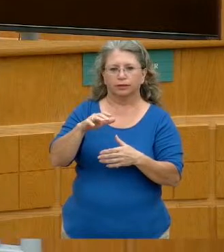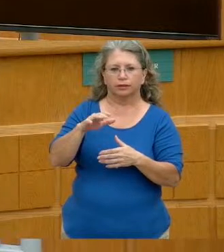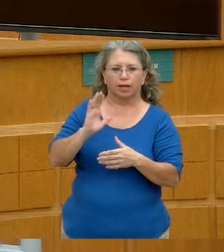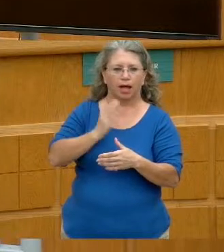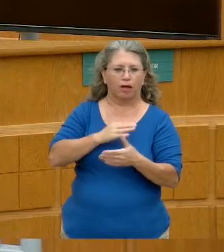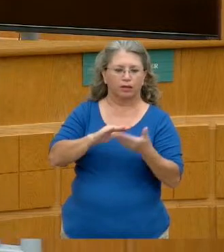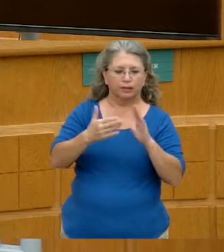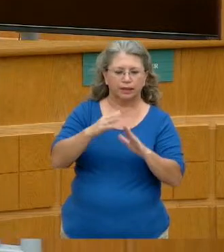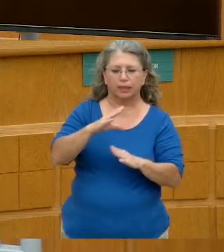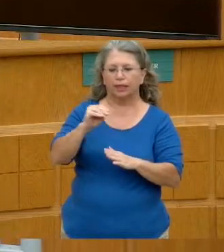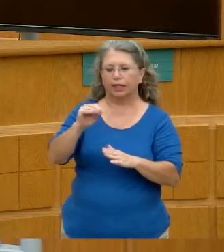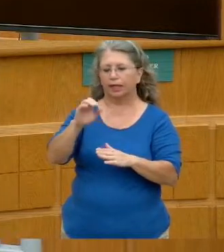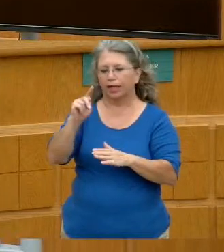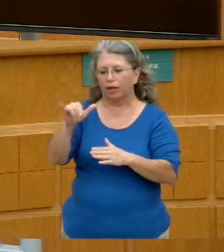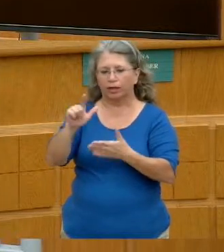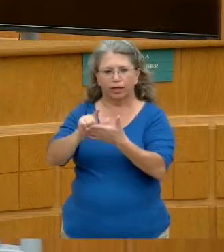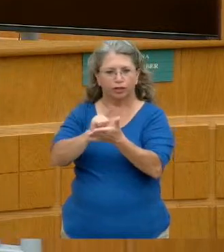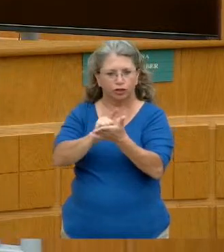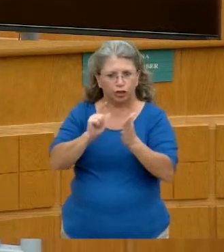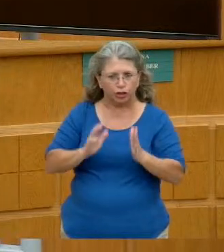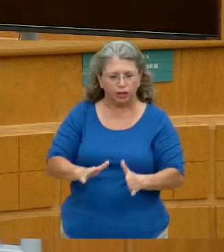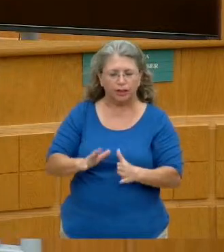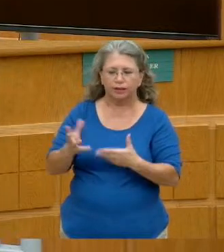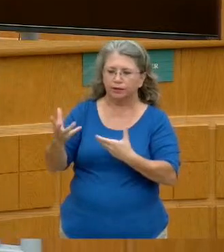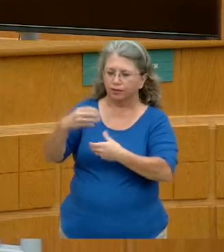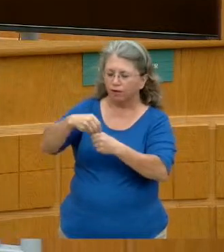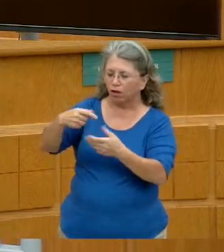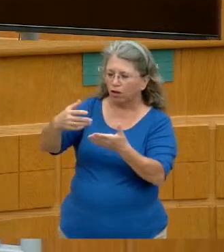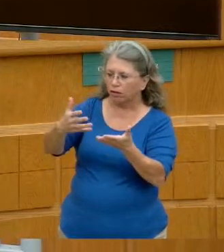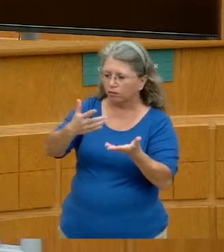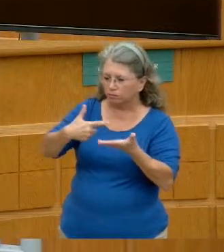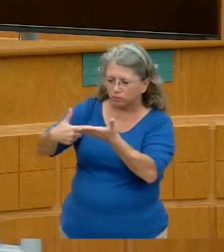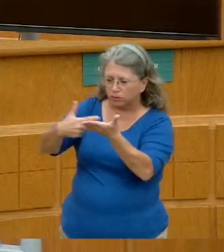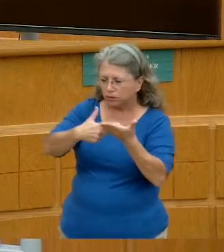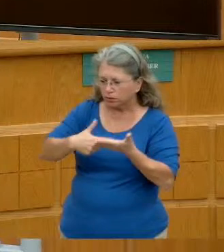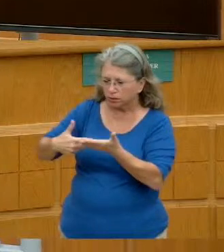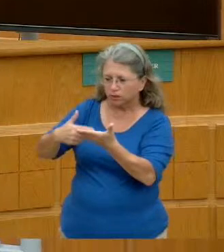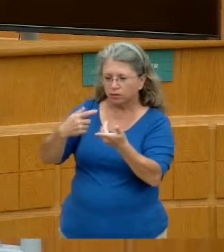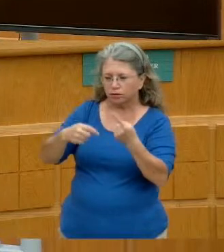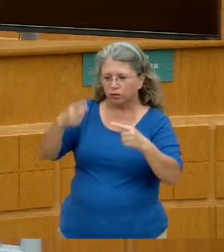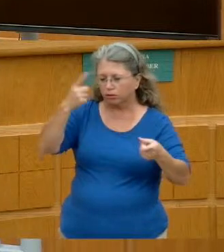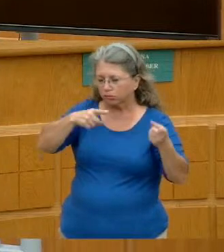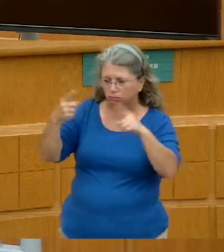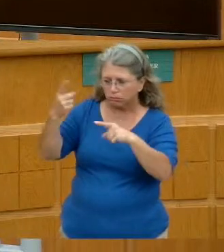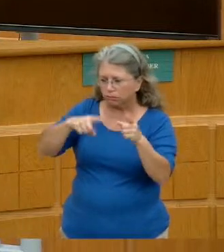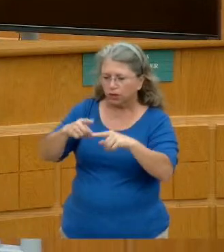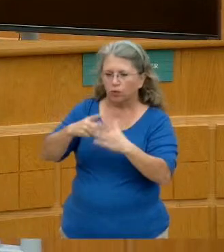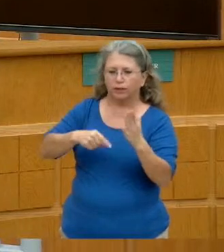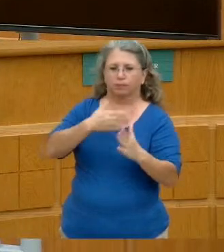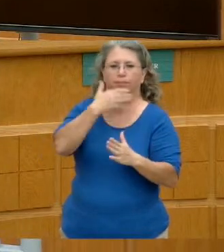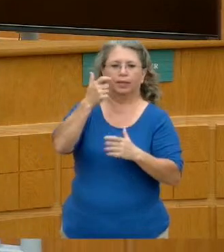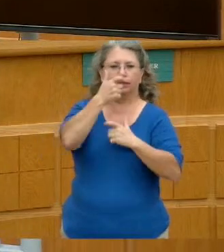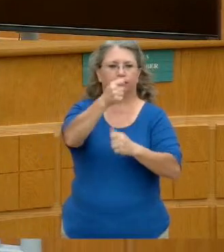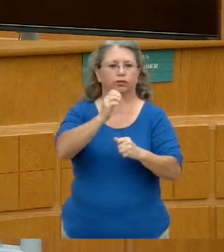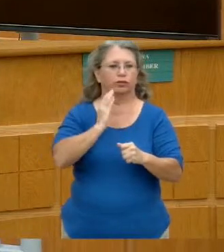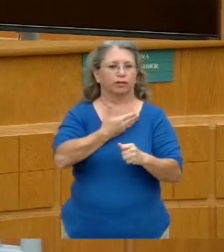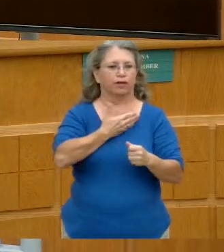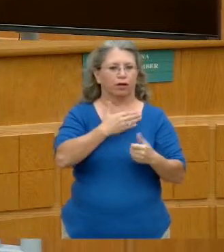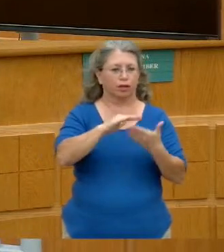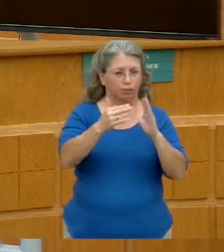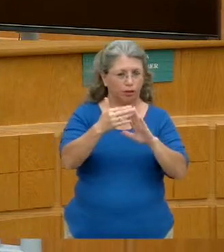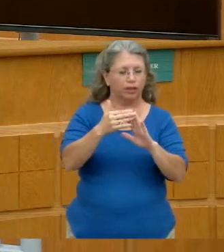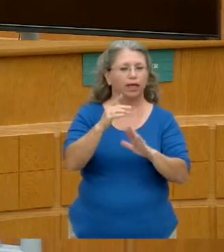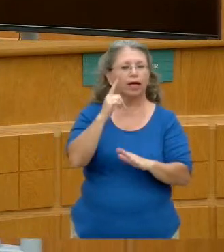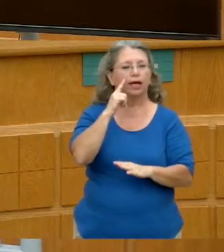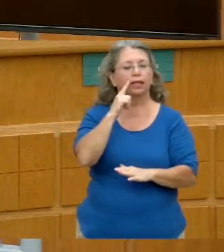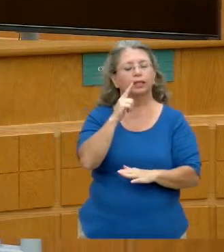We really tried to cover all the bases and the pros and the cons and what's in the best interest of our community. And I think something